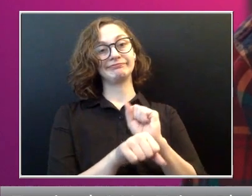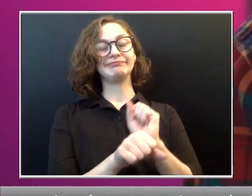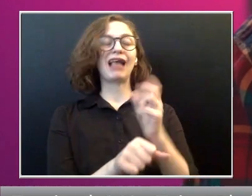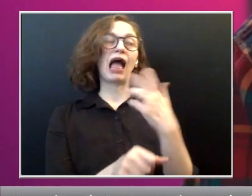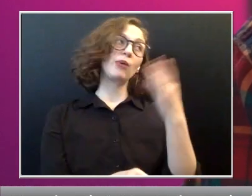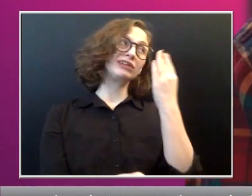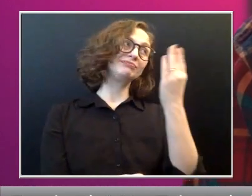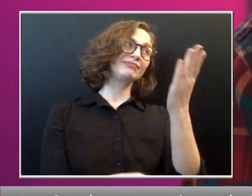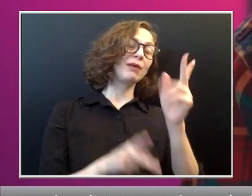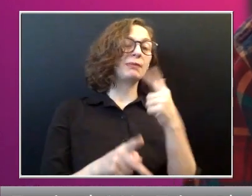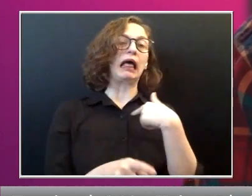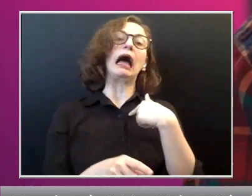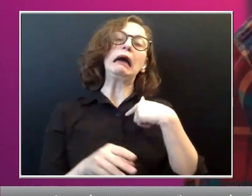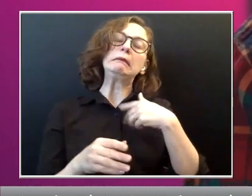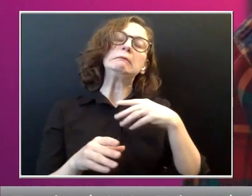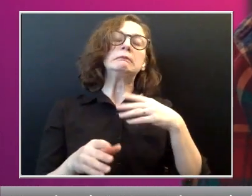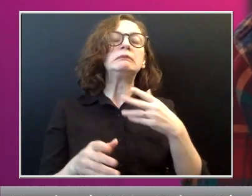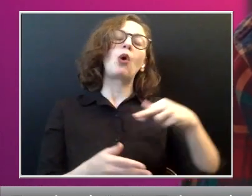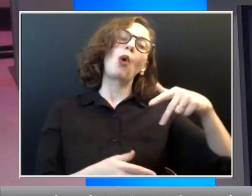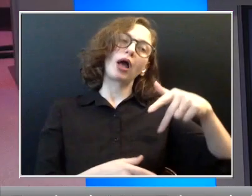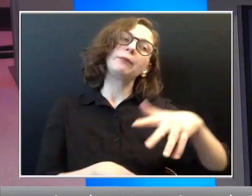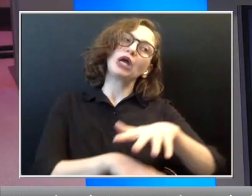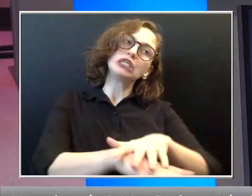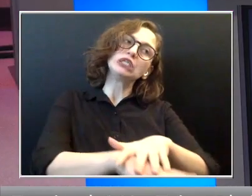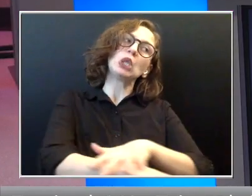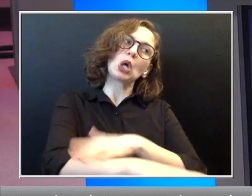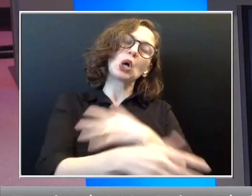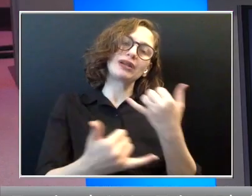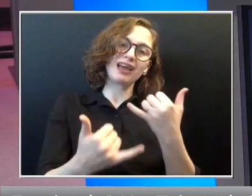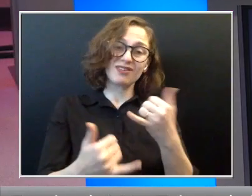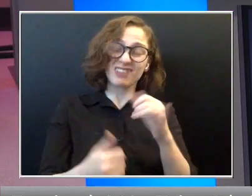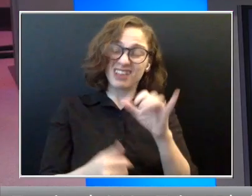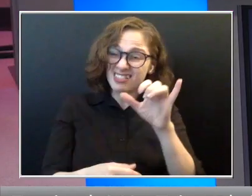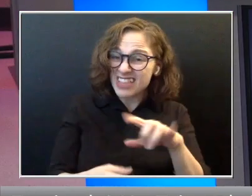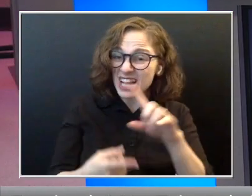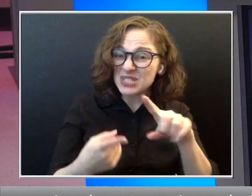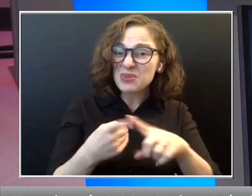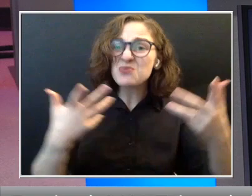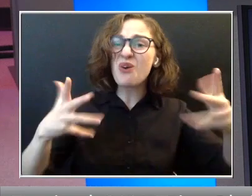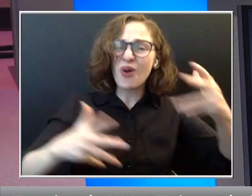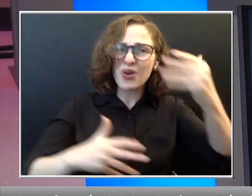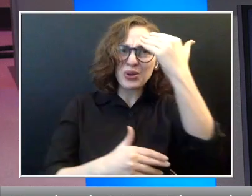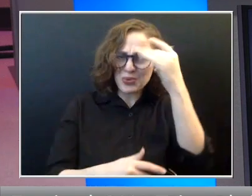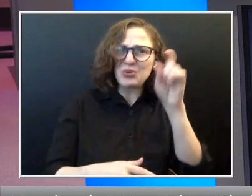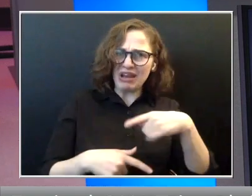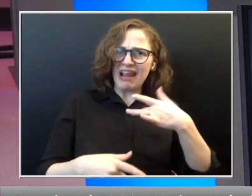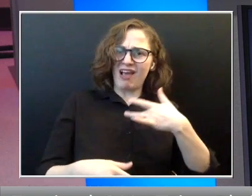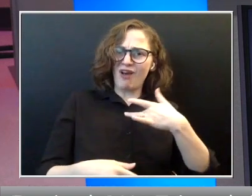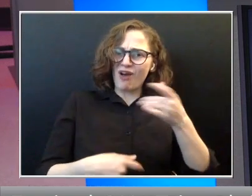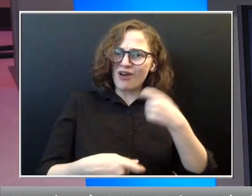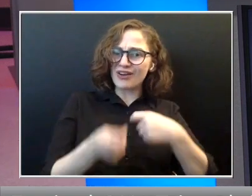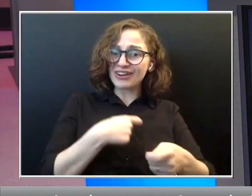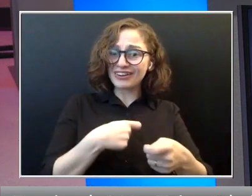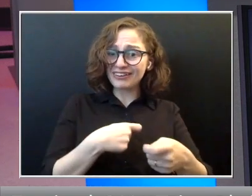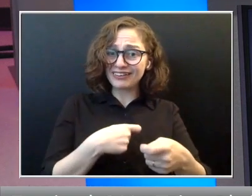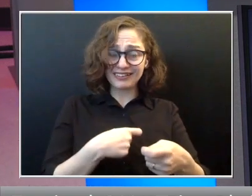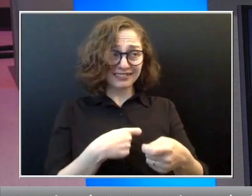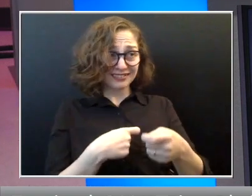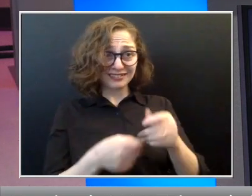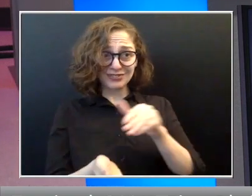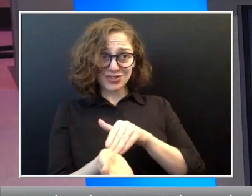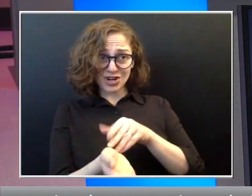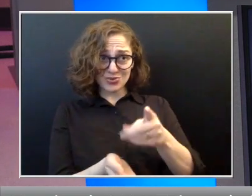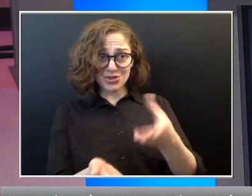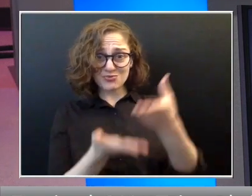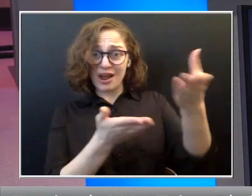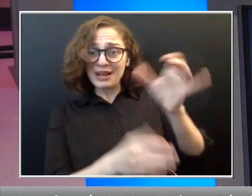working. Yeah. And this was when you knew you needed a new heart? You were still up and... Yeah, oh yeah. Is that recommended, Dr. Shaw? He says he was still